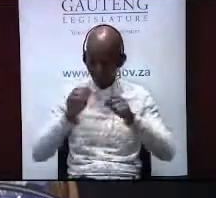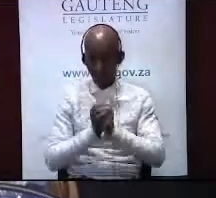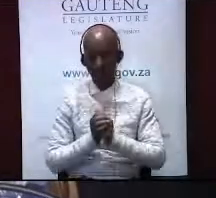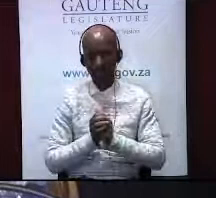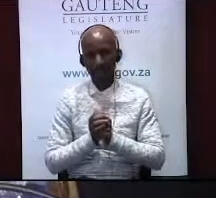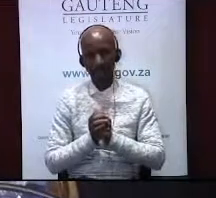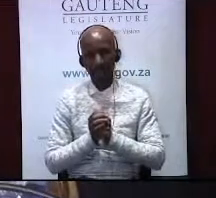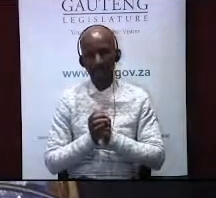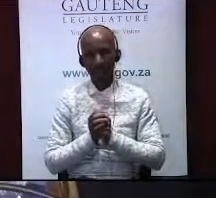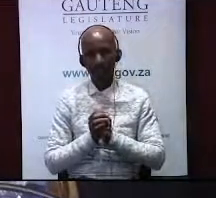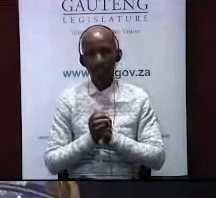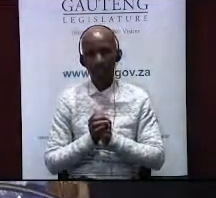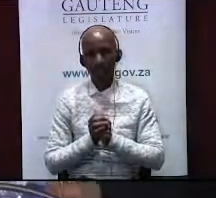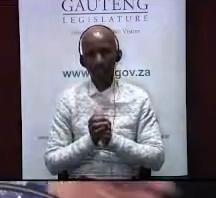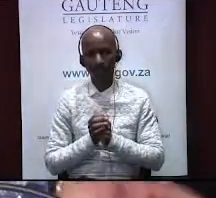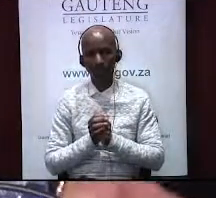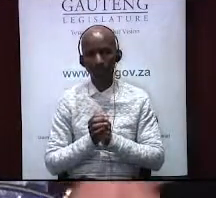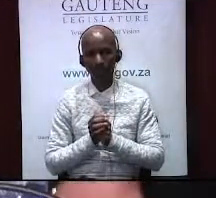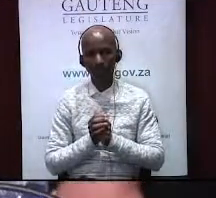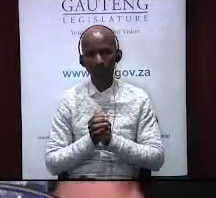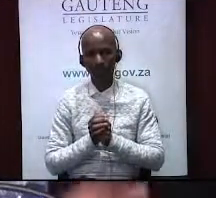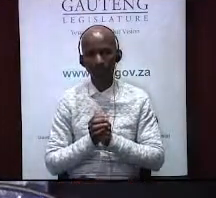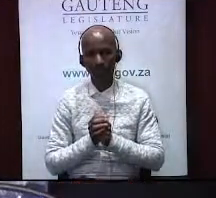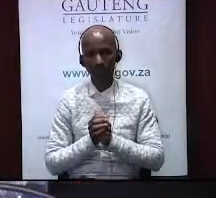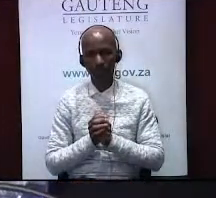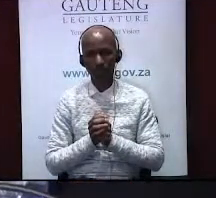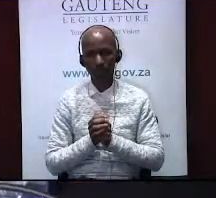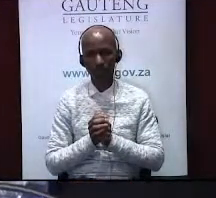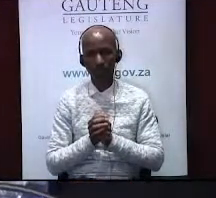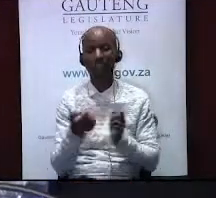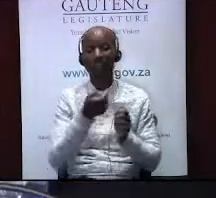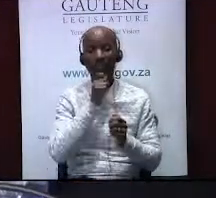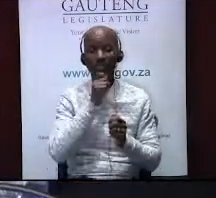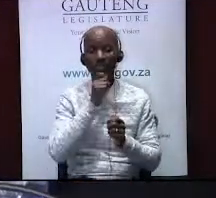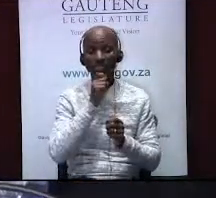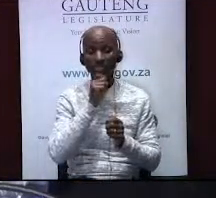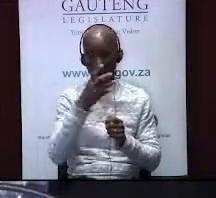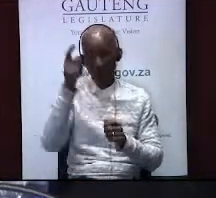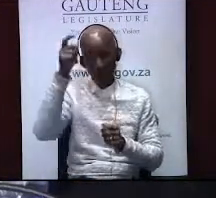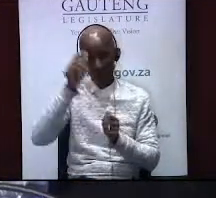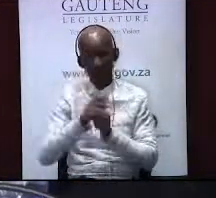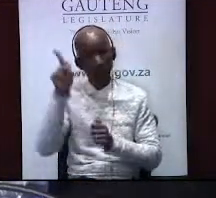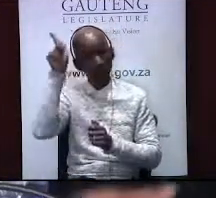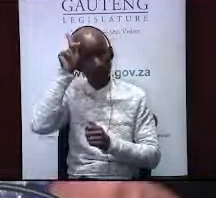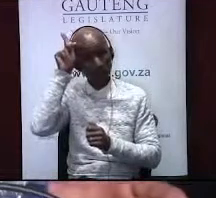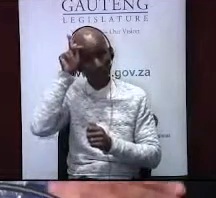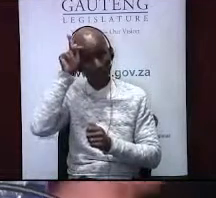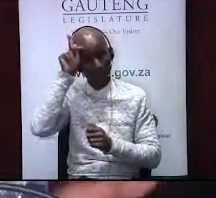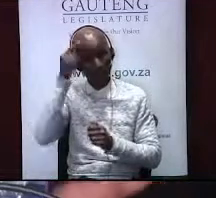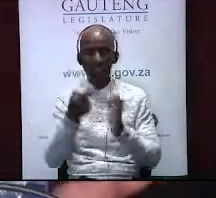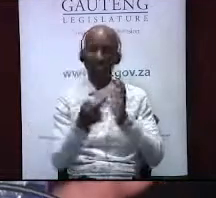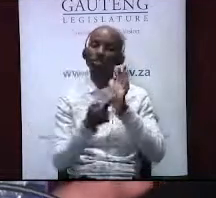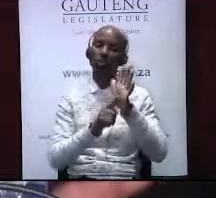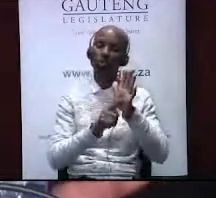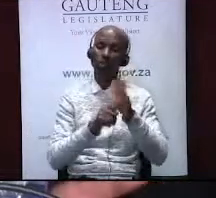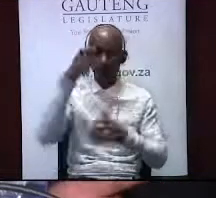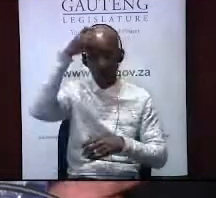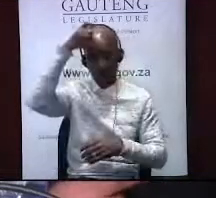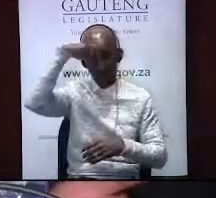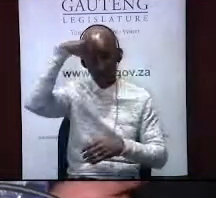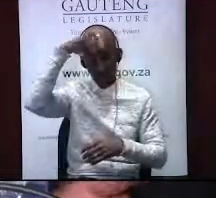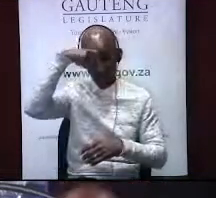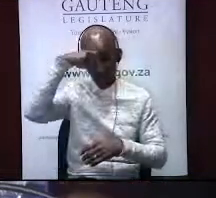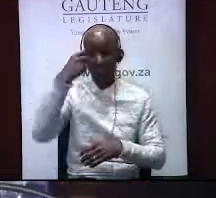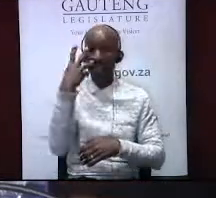They produced their knowledge. They produced the wisdom that